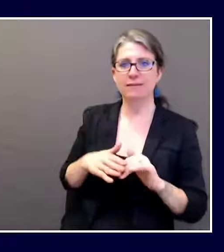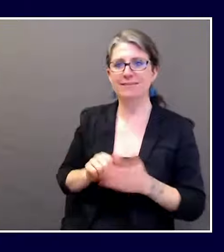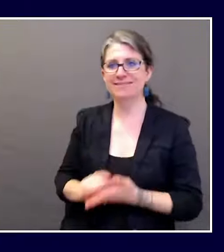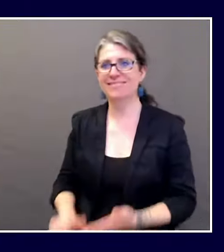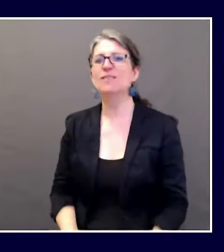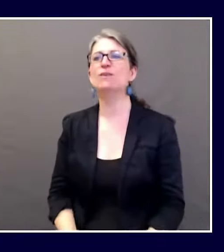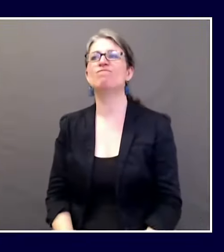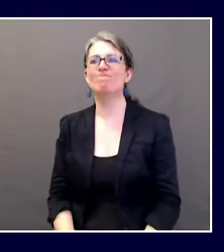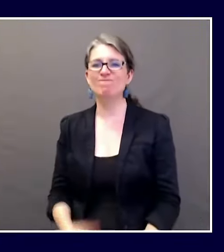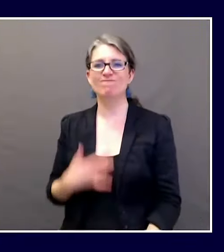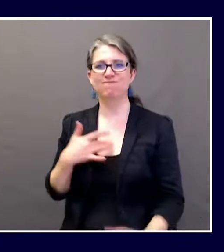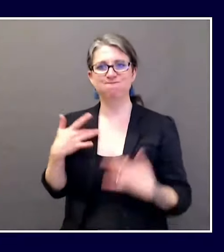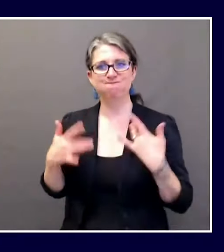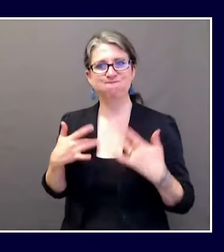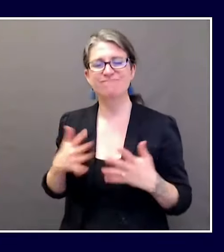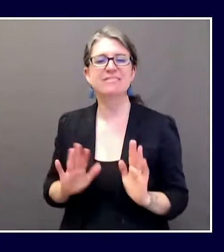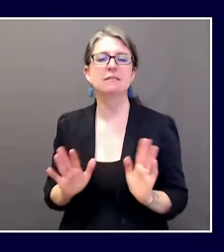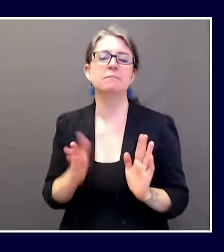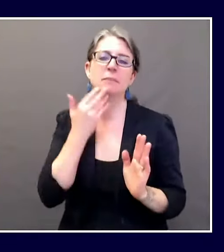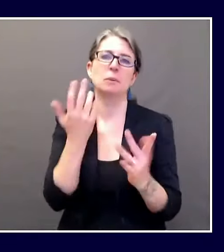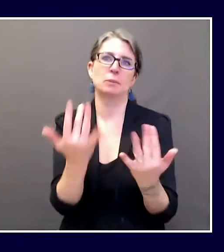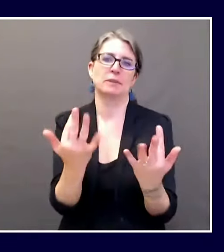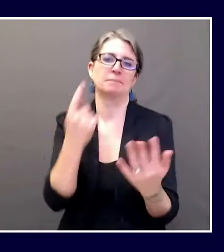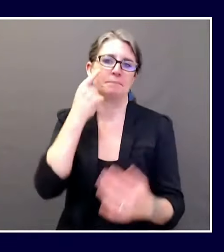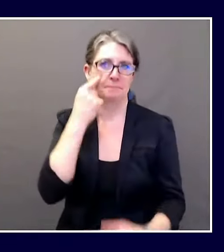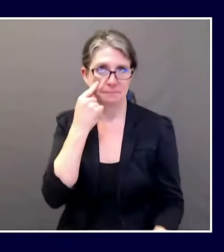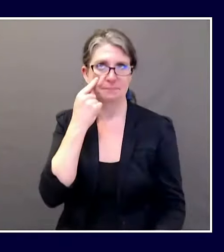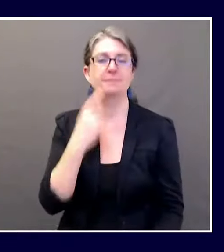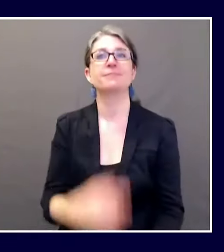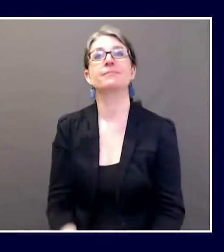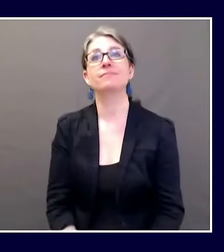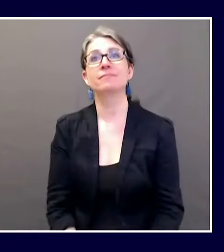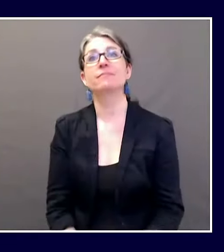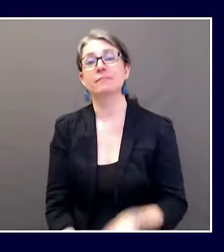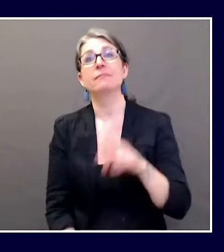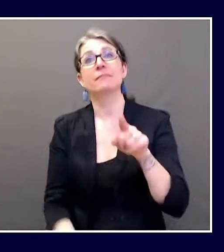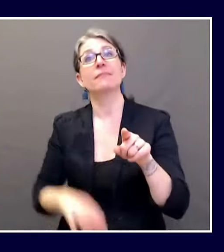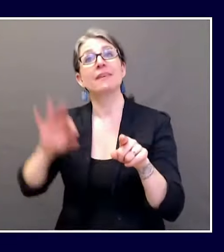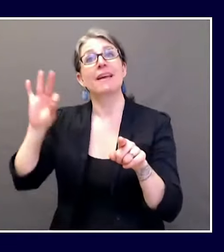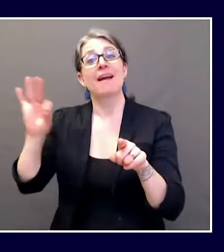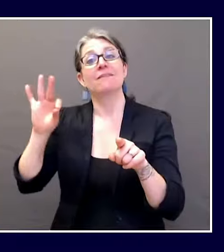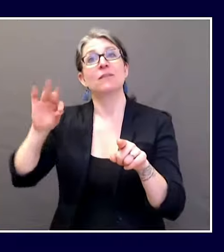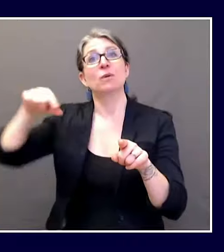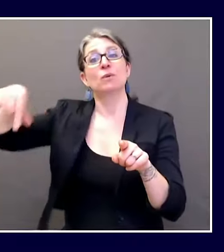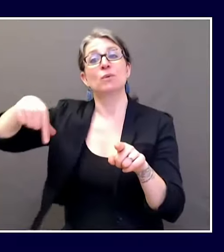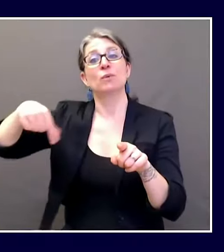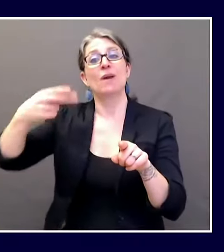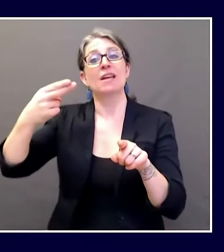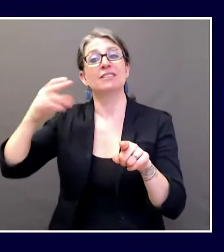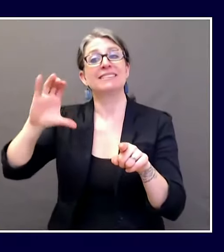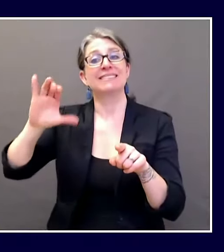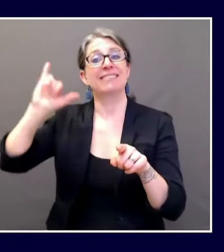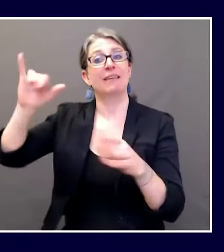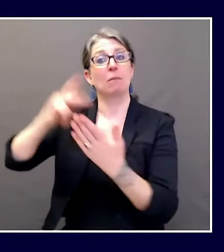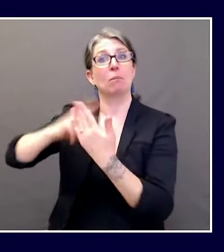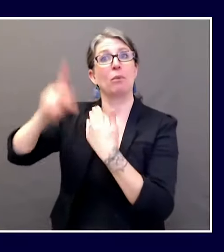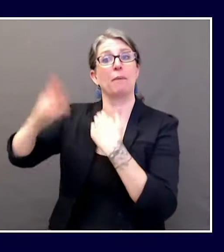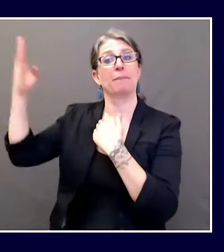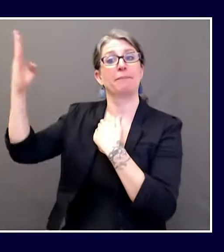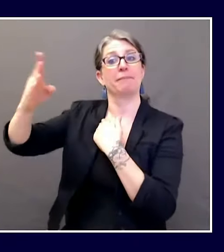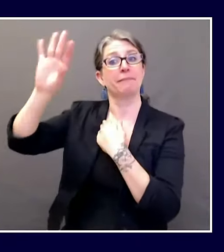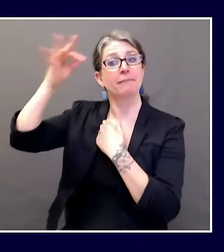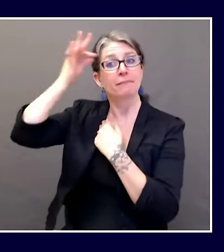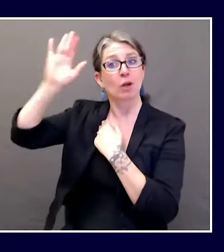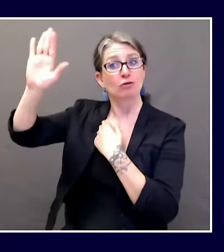could be opened up to essential workers or those with high-risk health conditions. Is that going to happen with Maine? It was also unclear to me whether that was